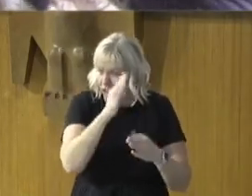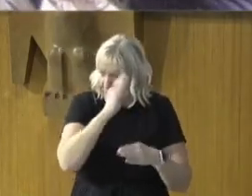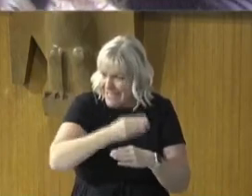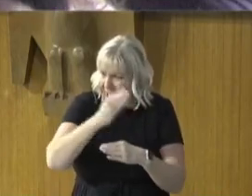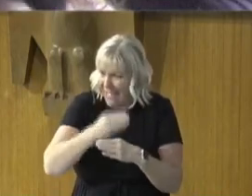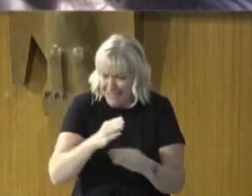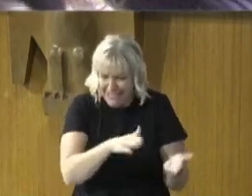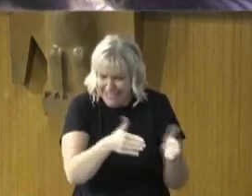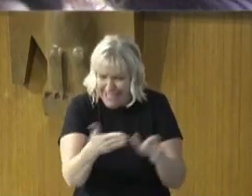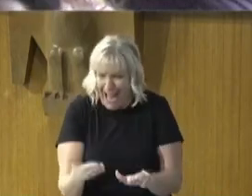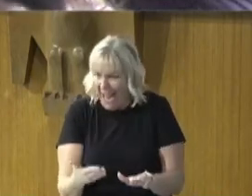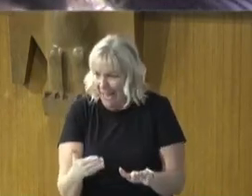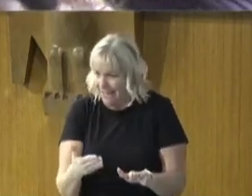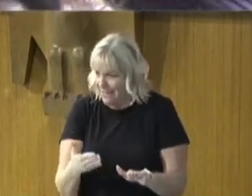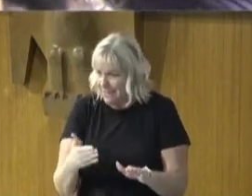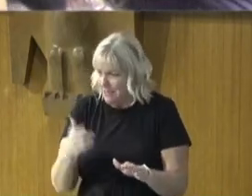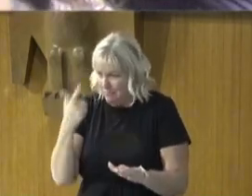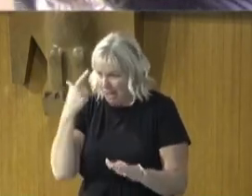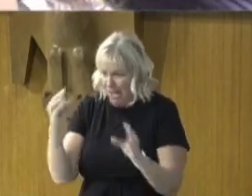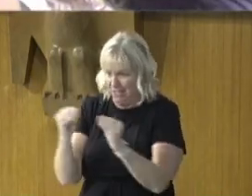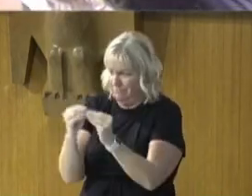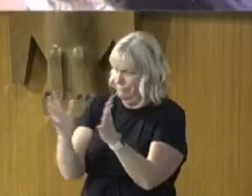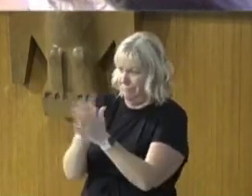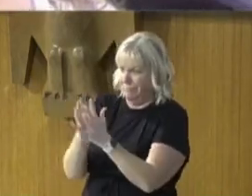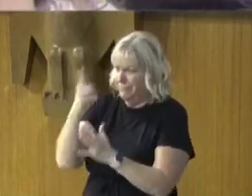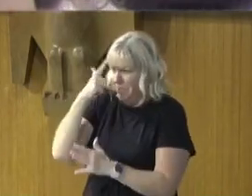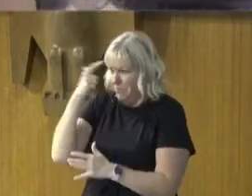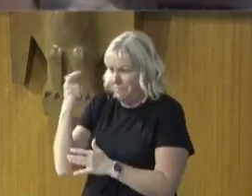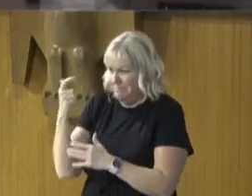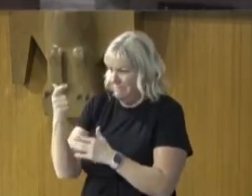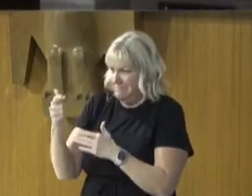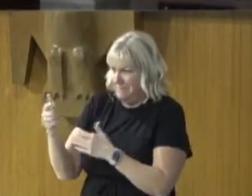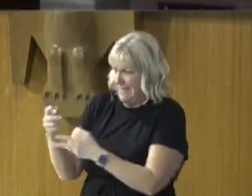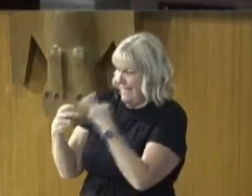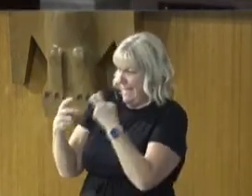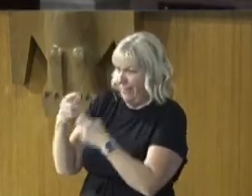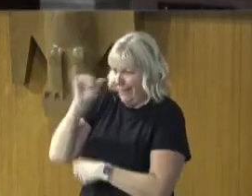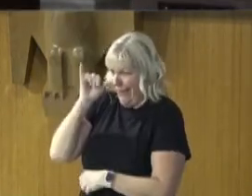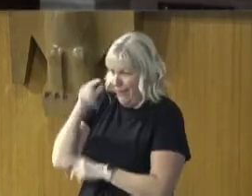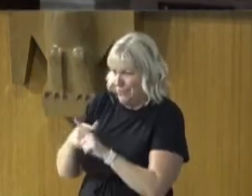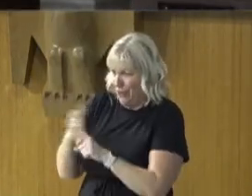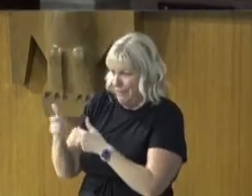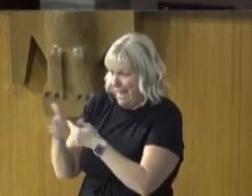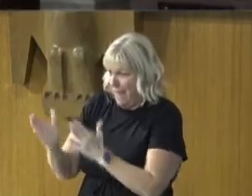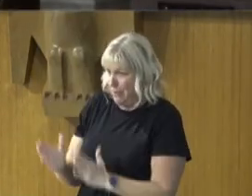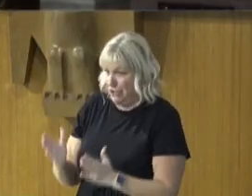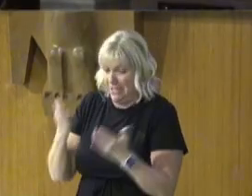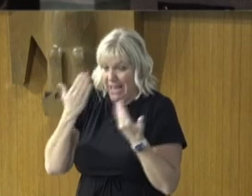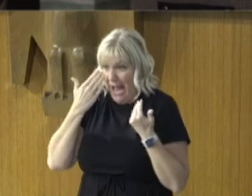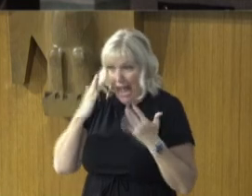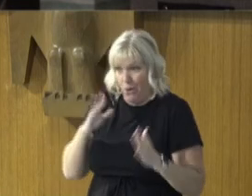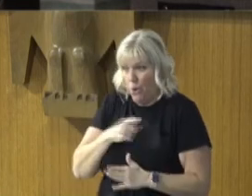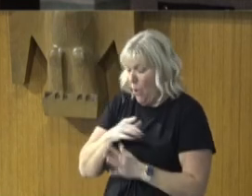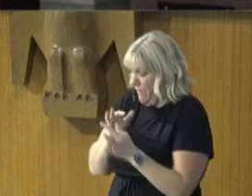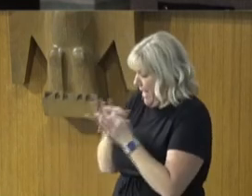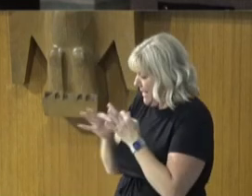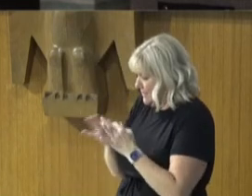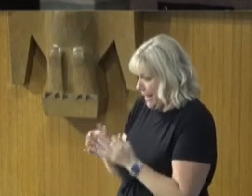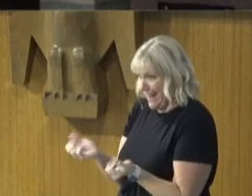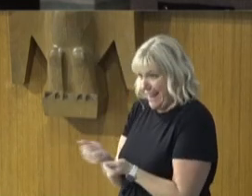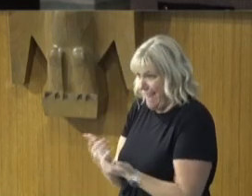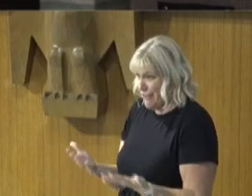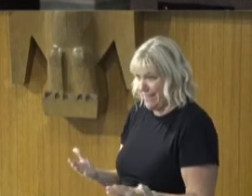a senseless, violent clash with the neighbors. I don't know which details they shared with She-Ra and which